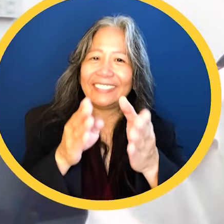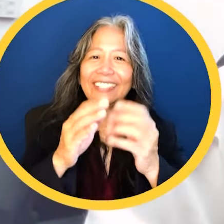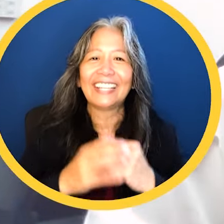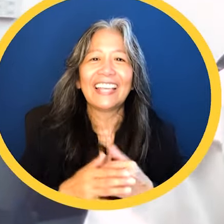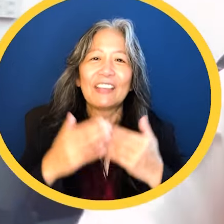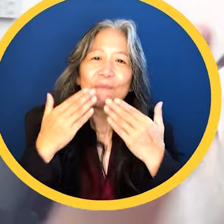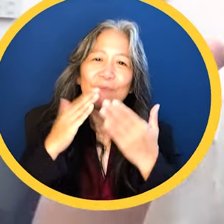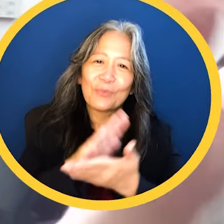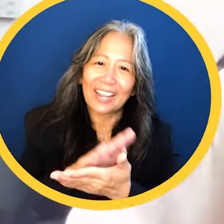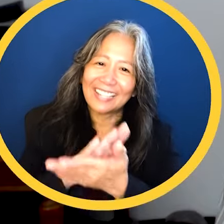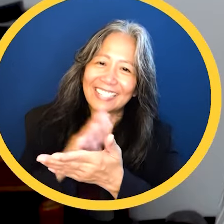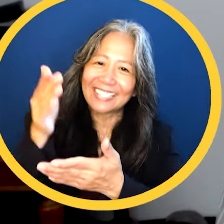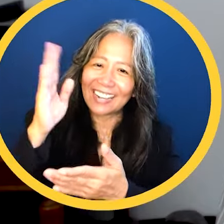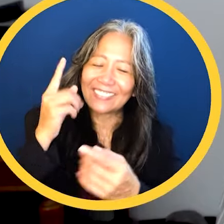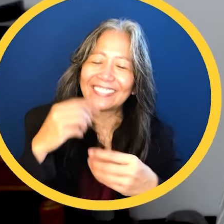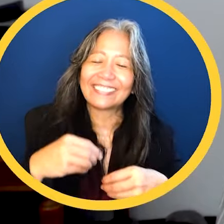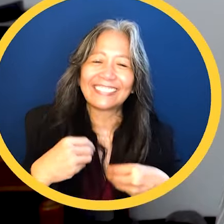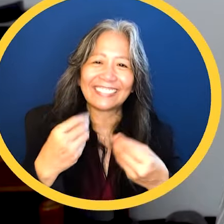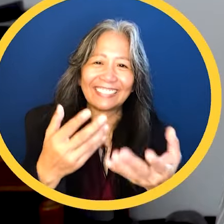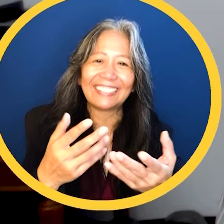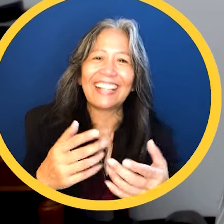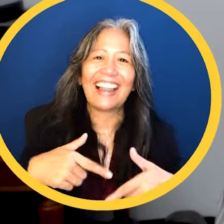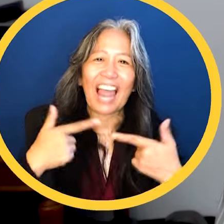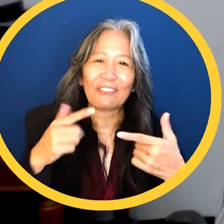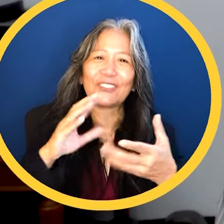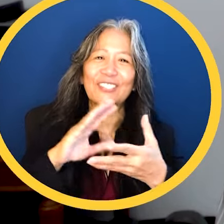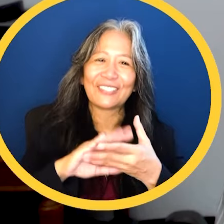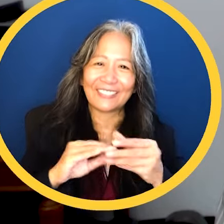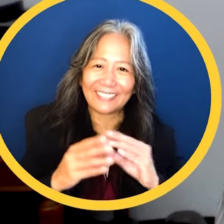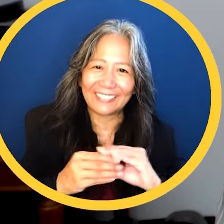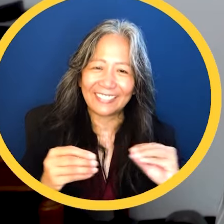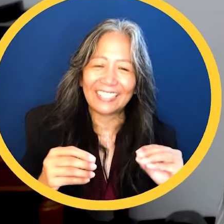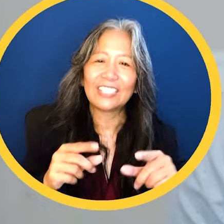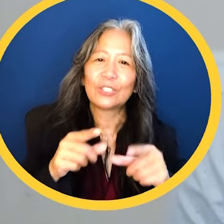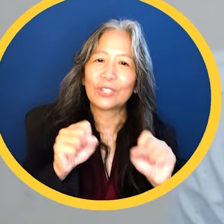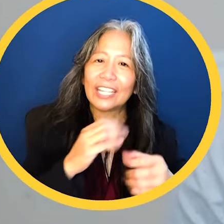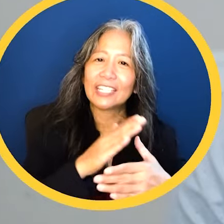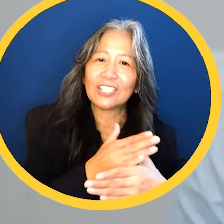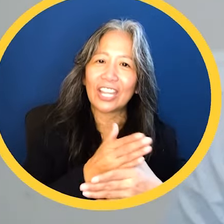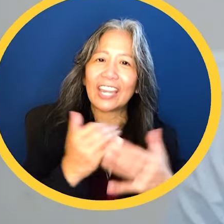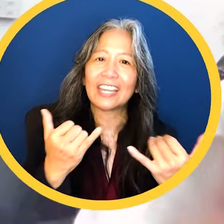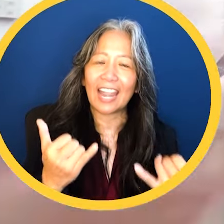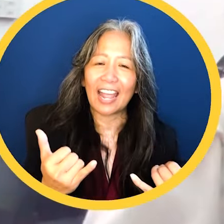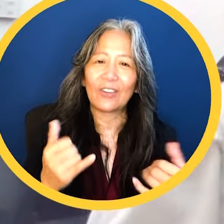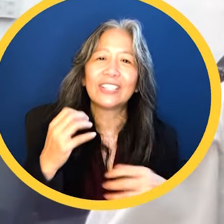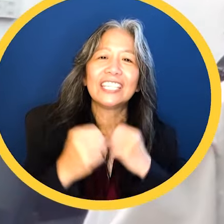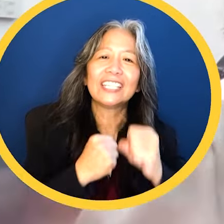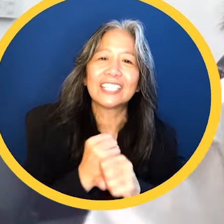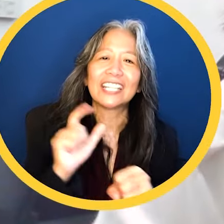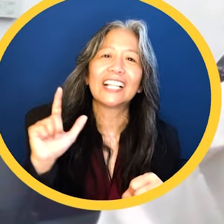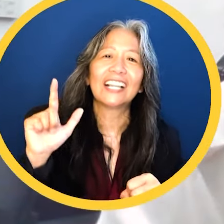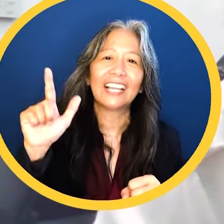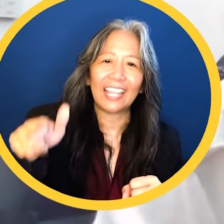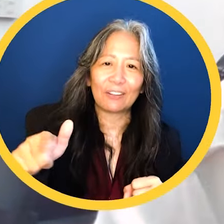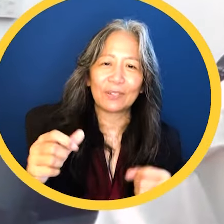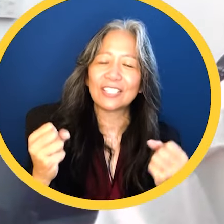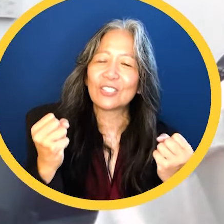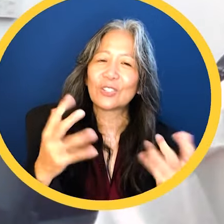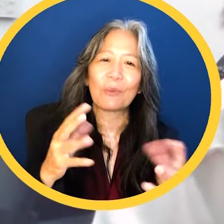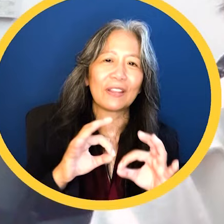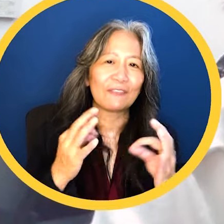and praise God for giving you such a beautiful life script, right? To be able to share it now, years later,